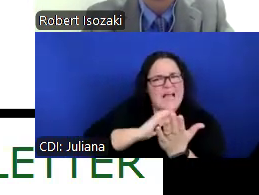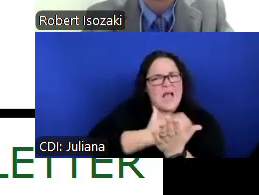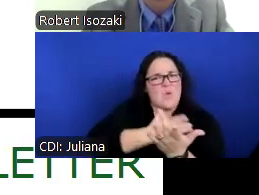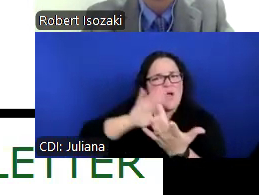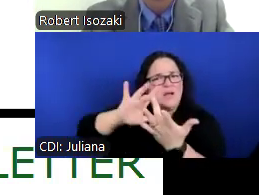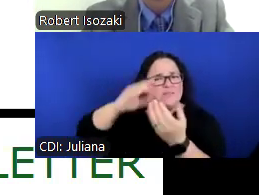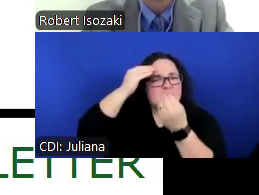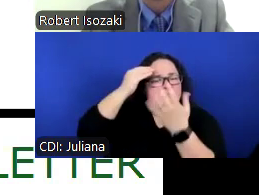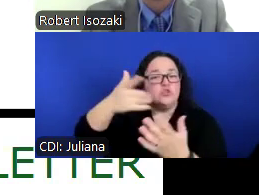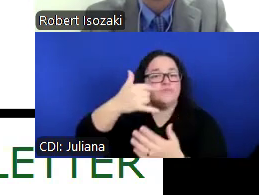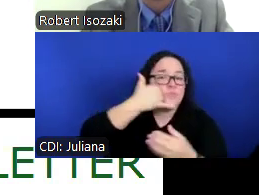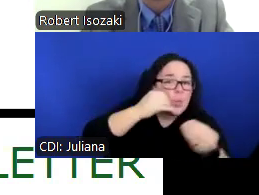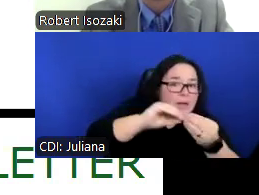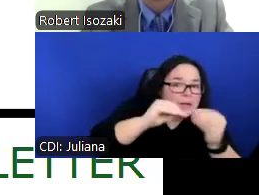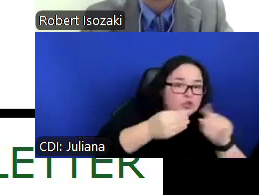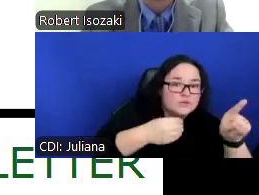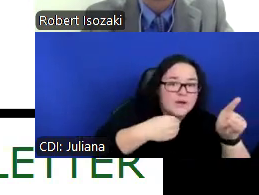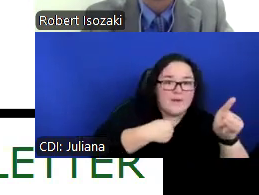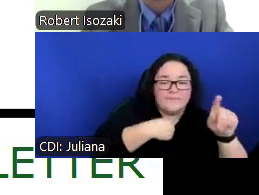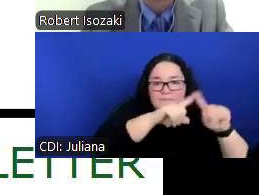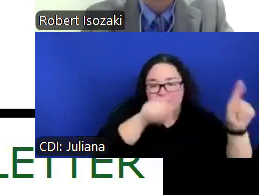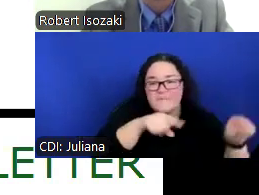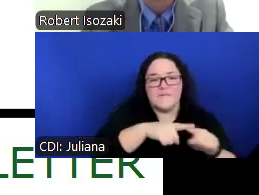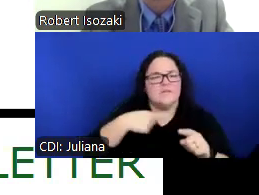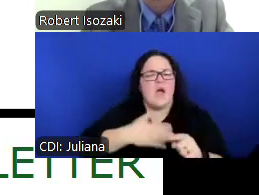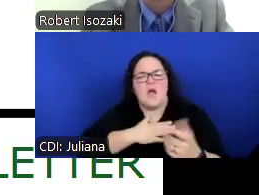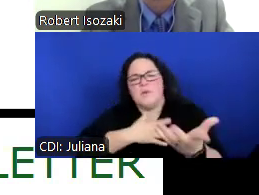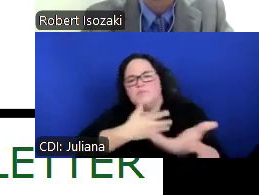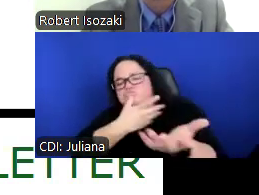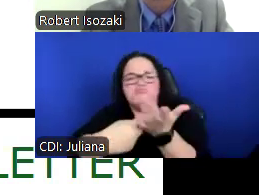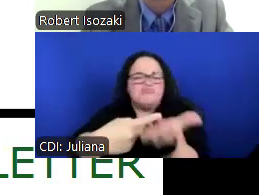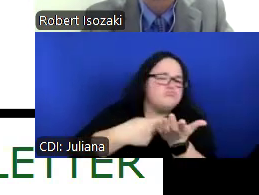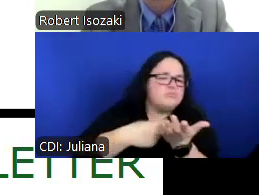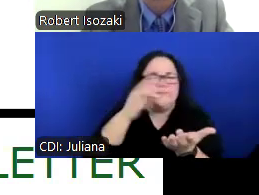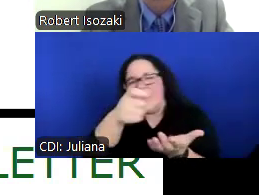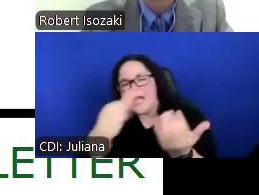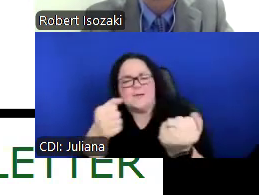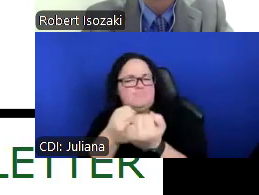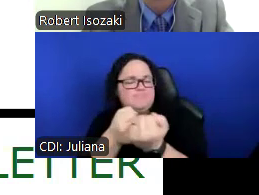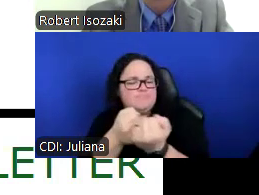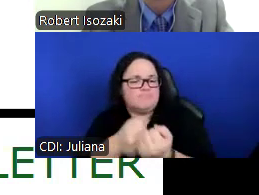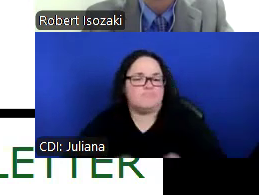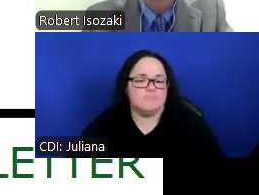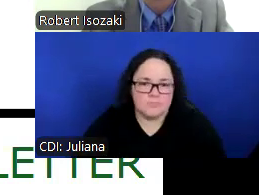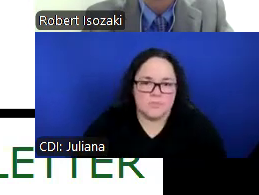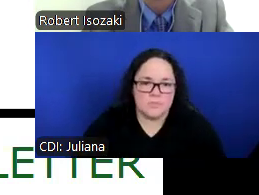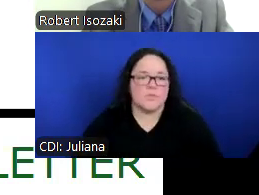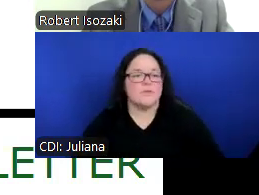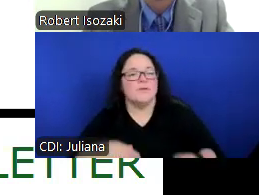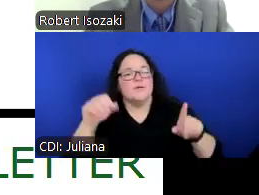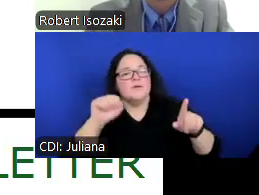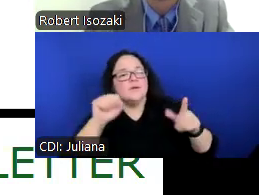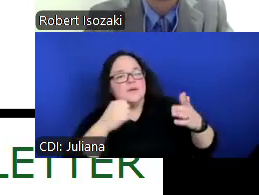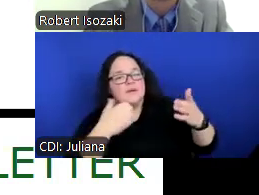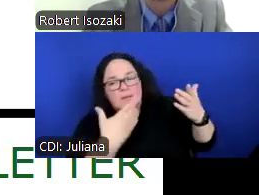on, please reach out to us. We'll be happy to help. Thank you so much. And Ian, can I ask you to go to the next slide